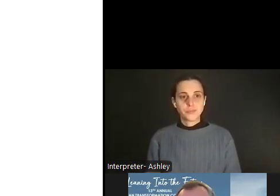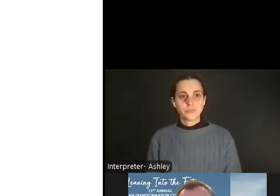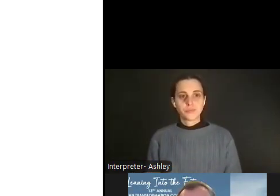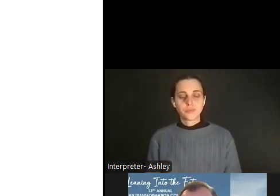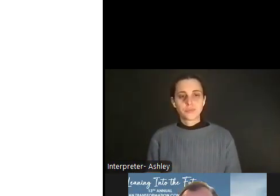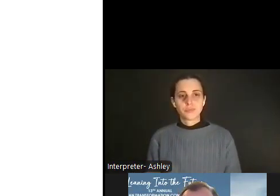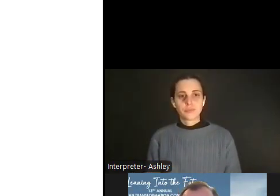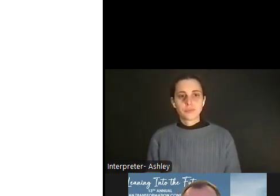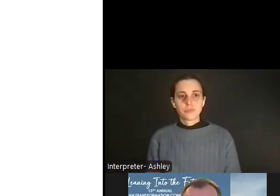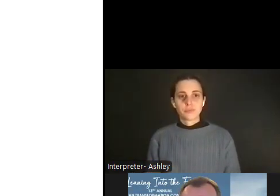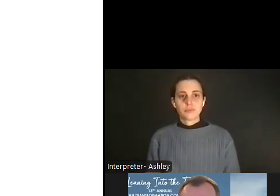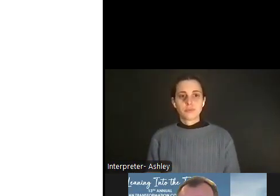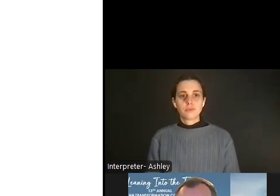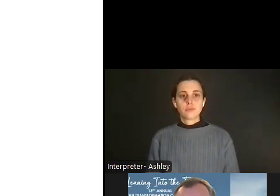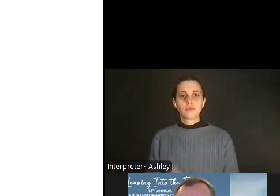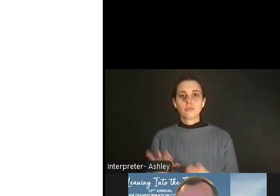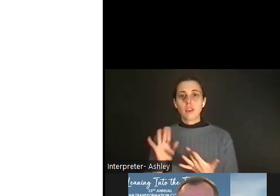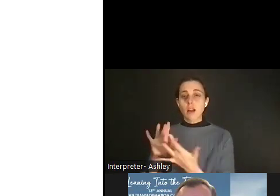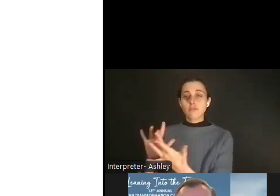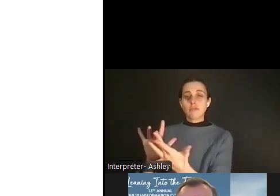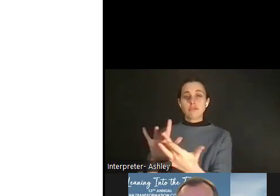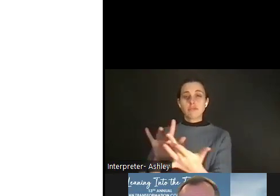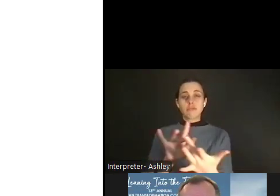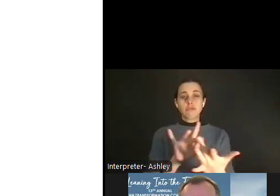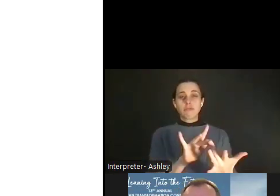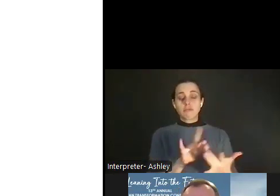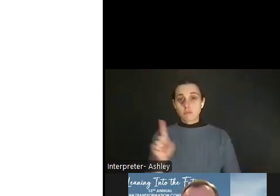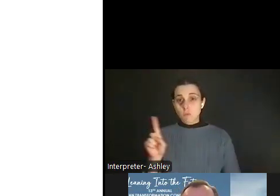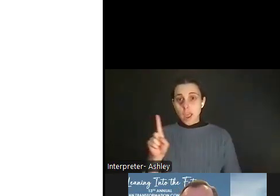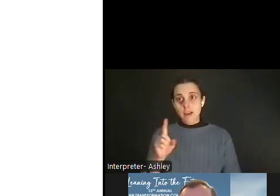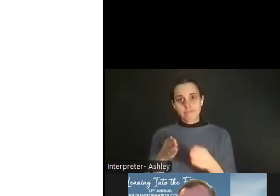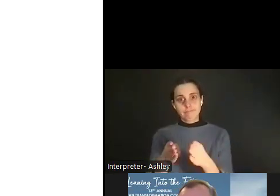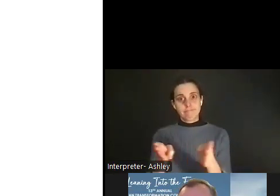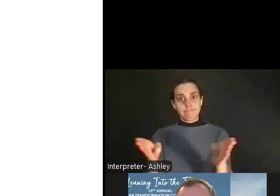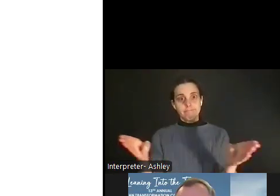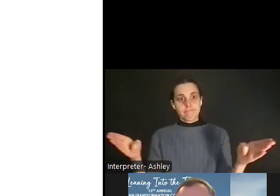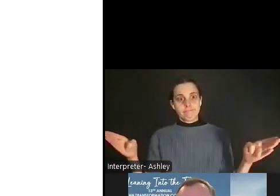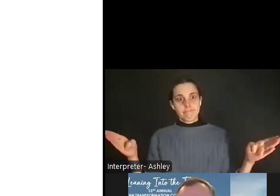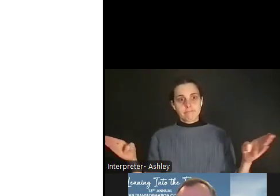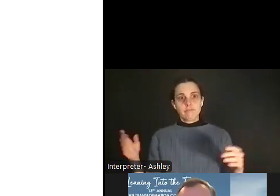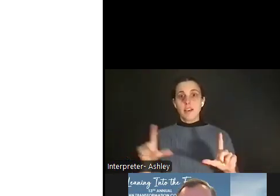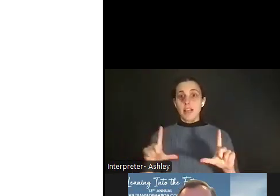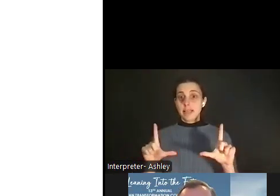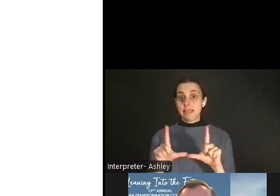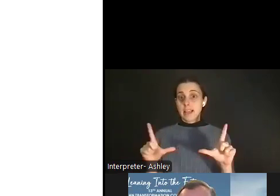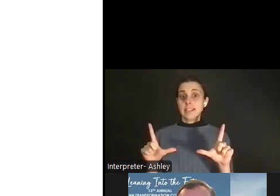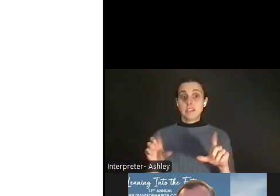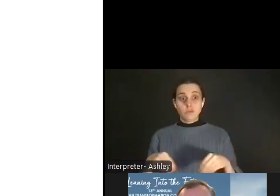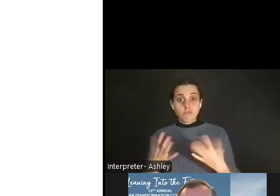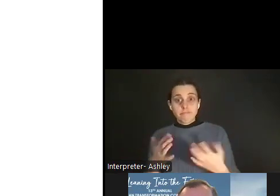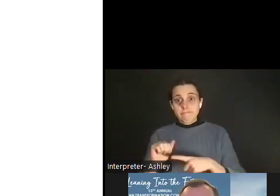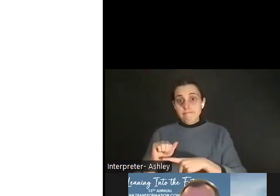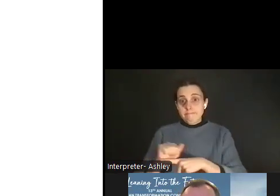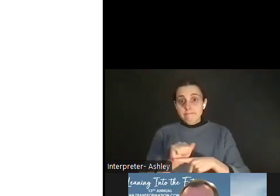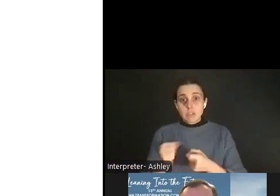reach is quite broad, as you can see. We are licensed to provide our services through